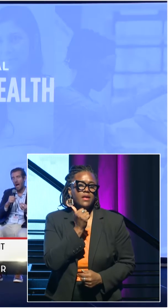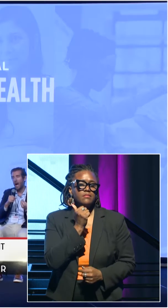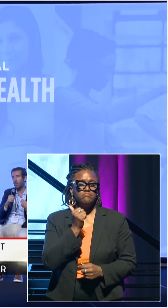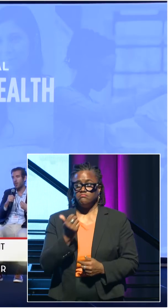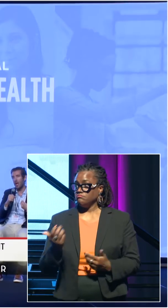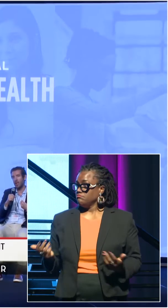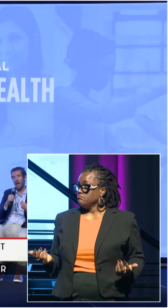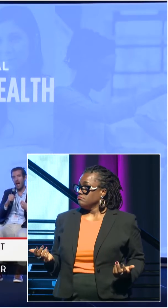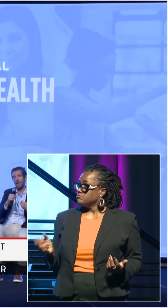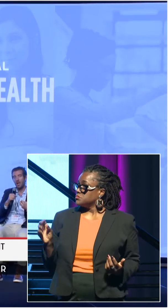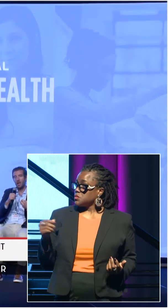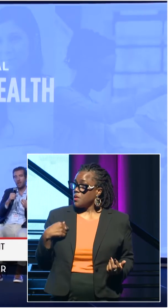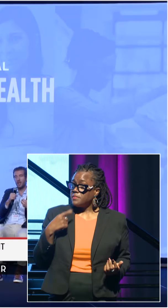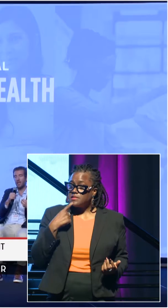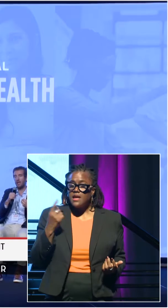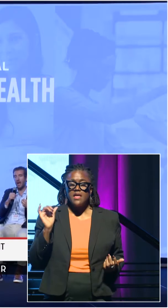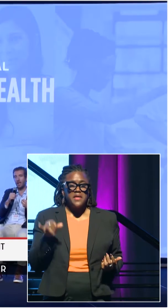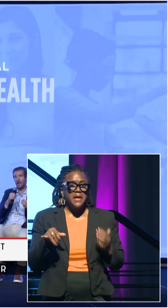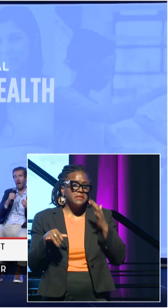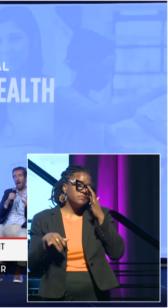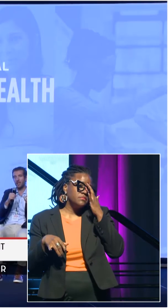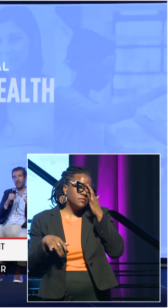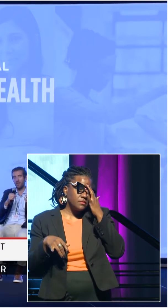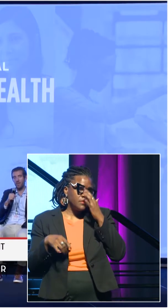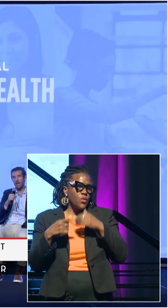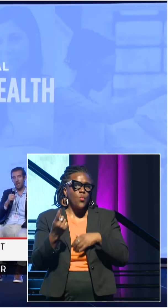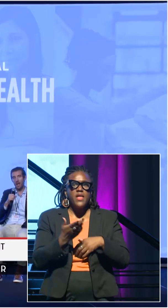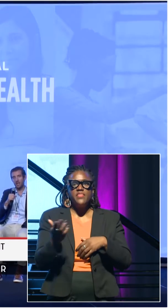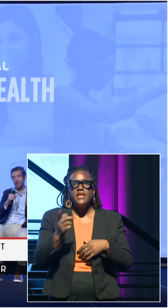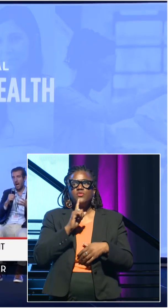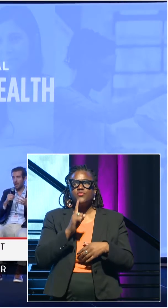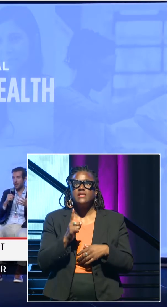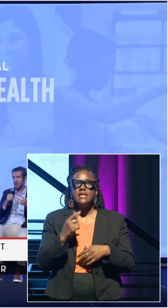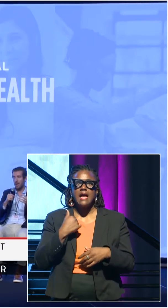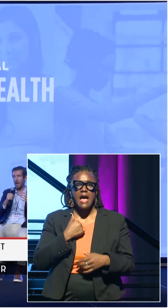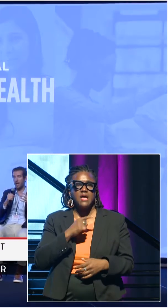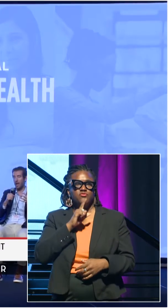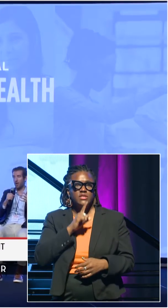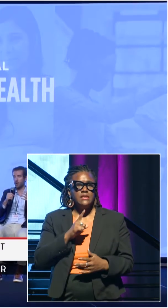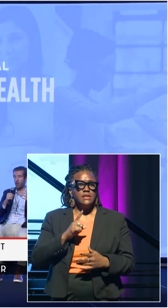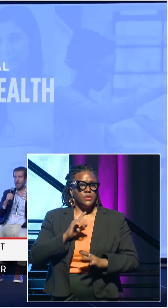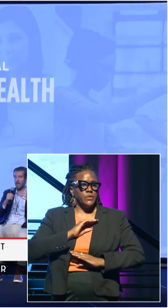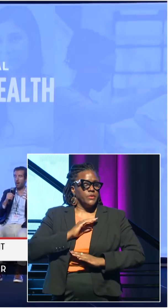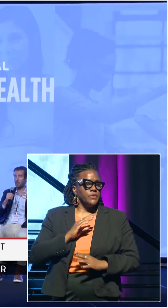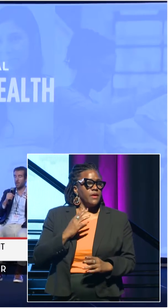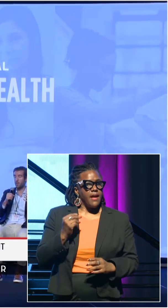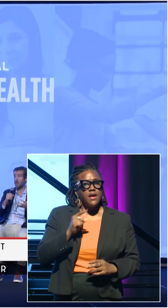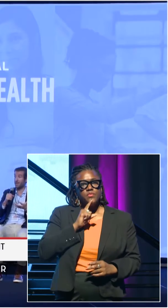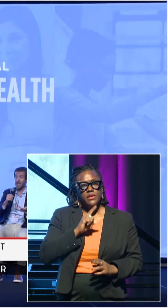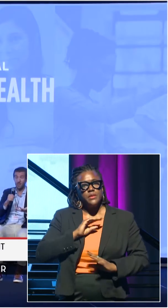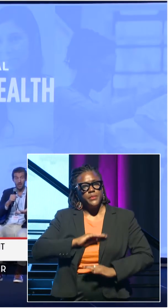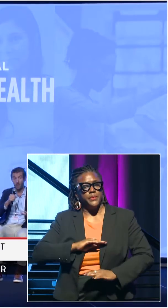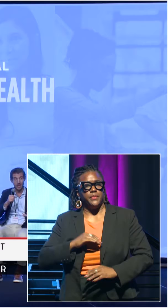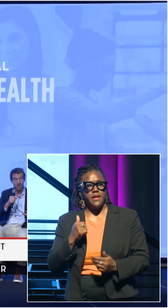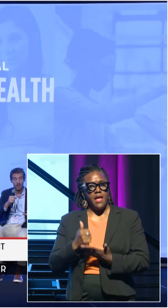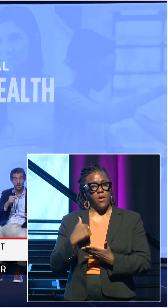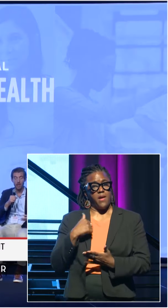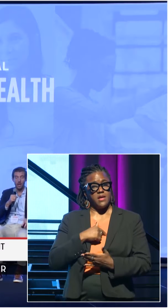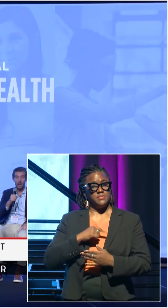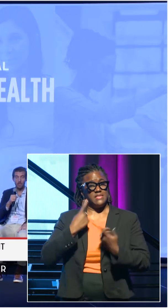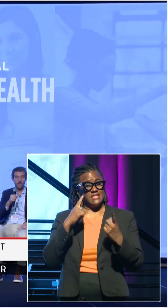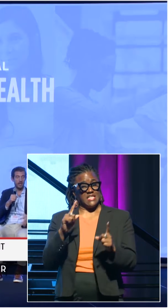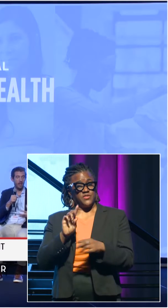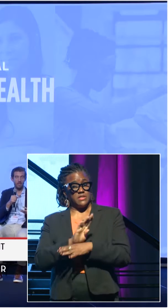so I would say that the thing that has given me a lot of solace and also has helped us be successful as a